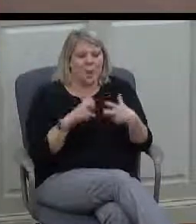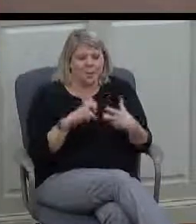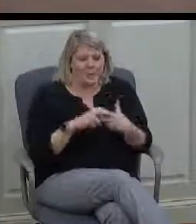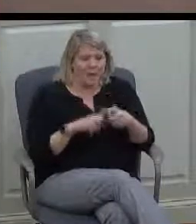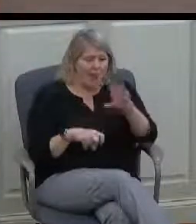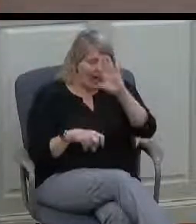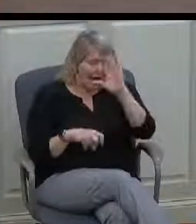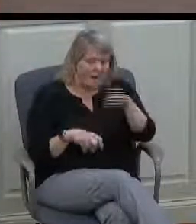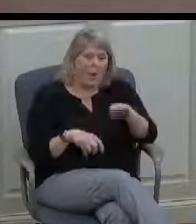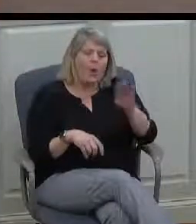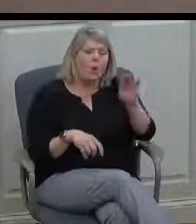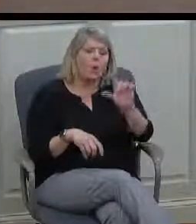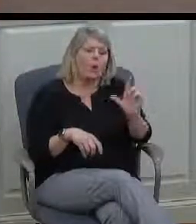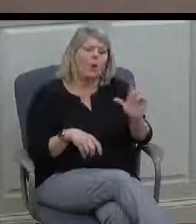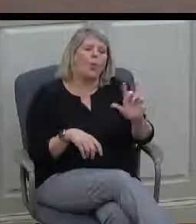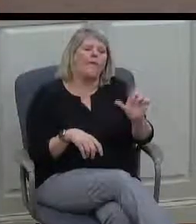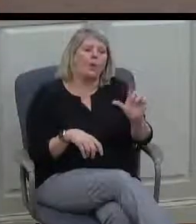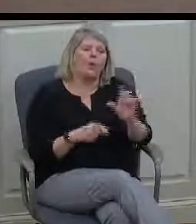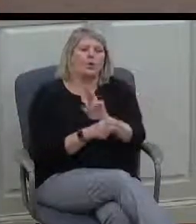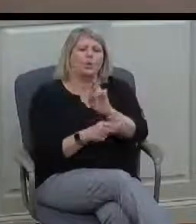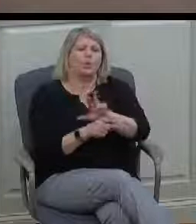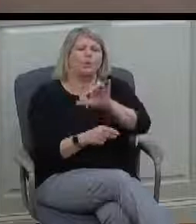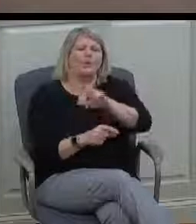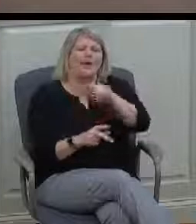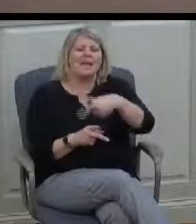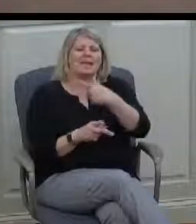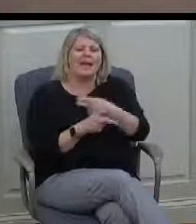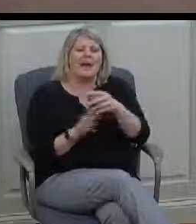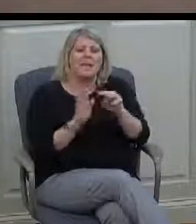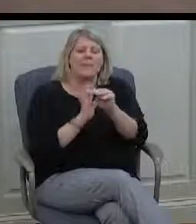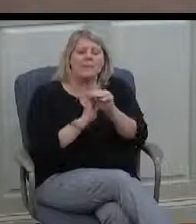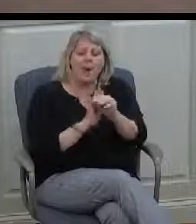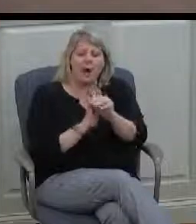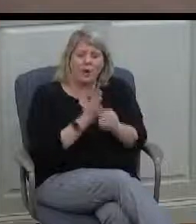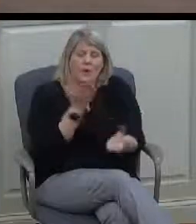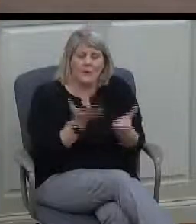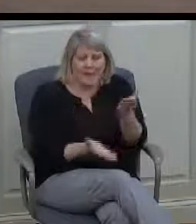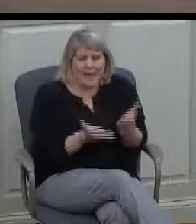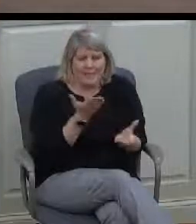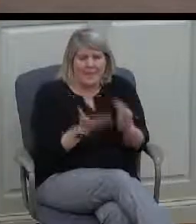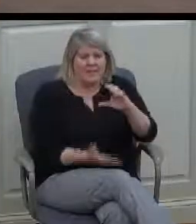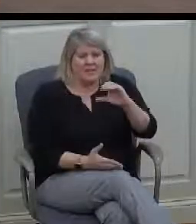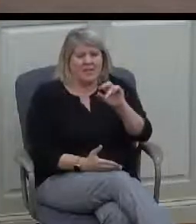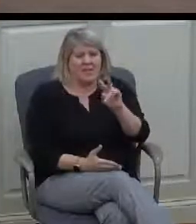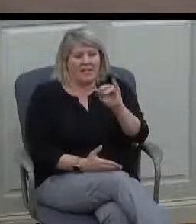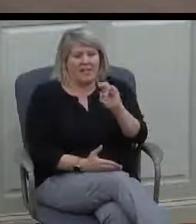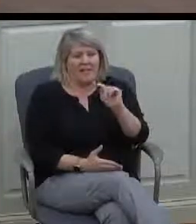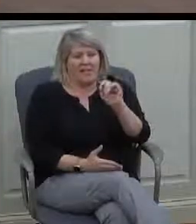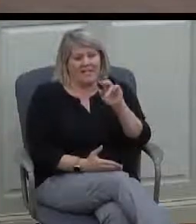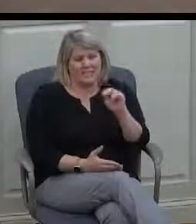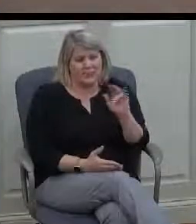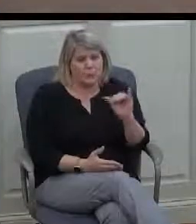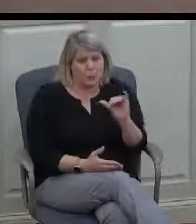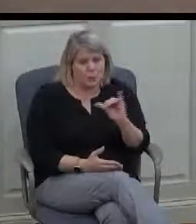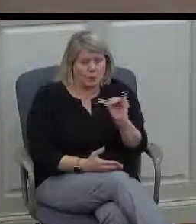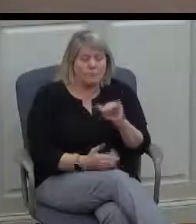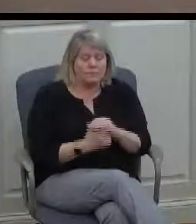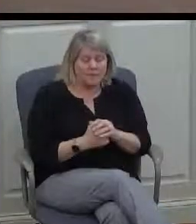that type of model. I think even Covington may have gone to that type of model. So it is out